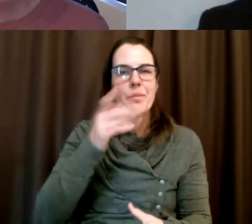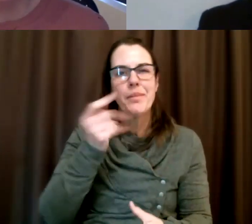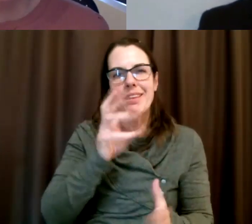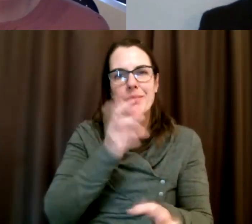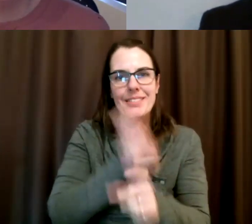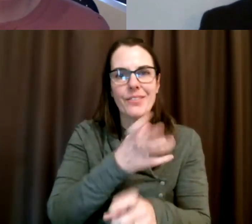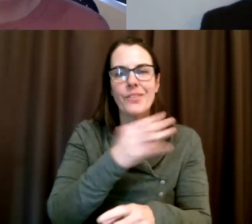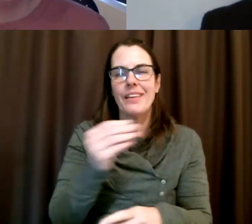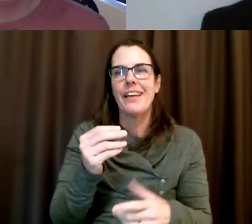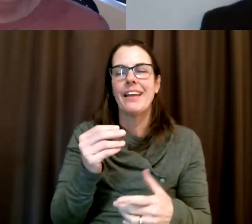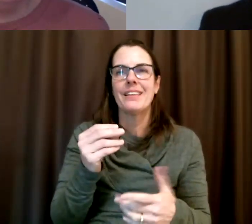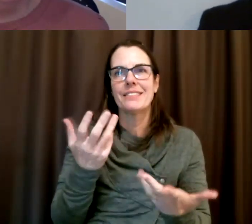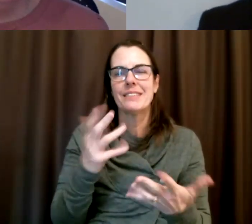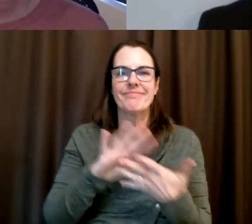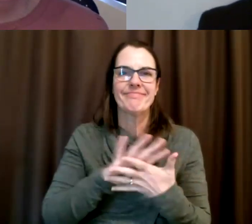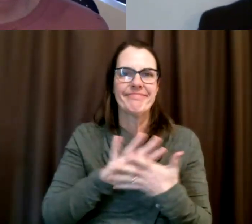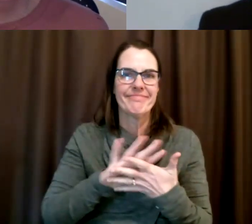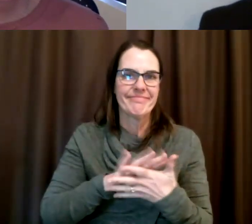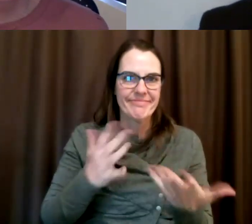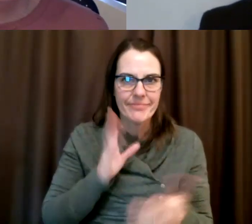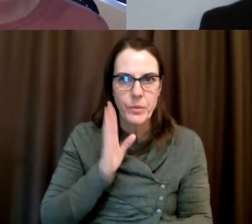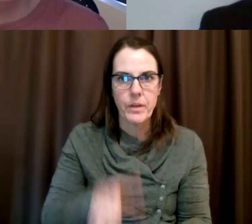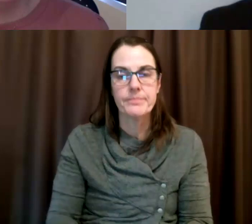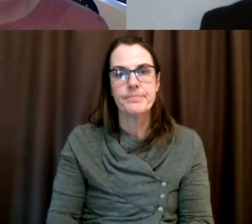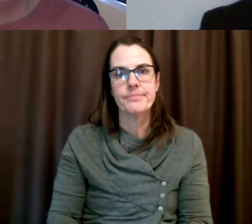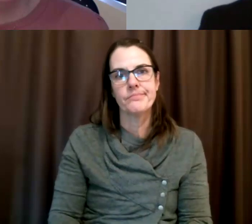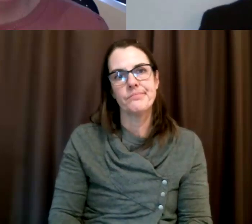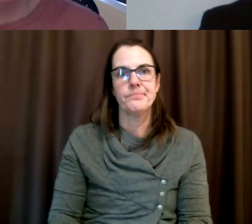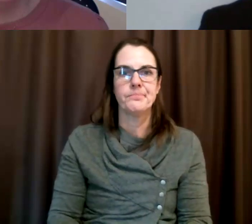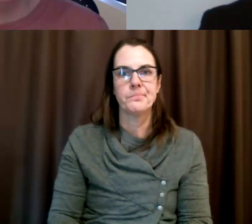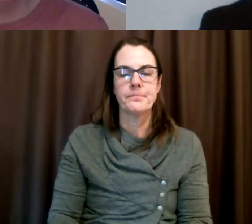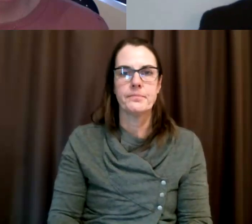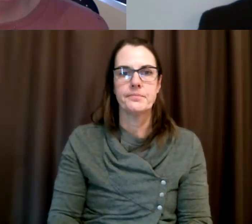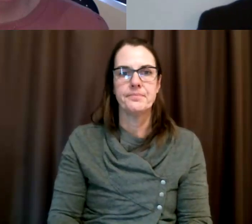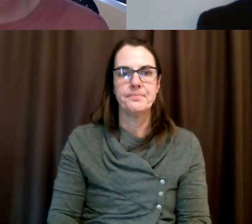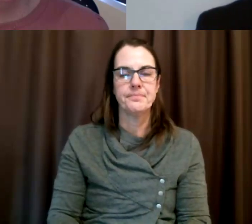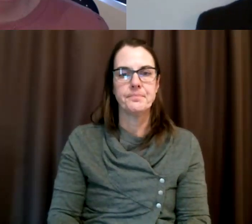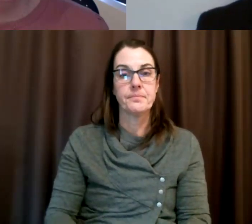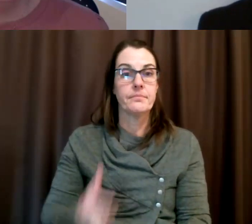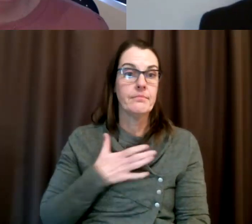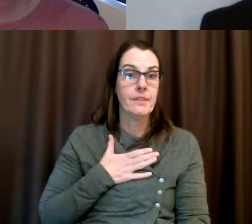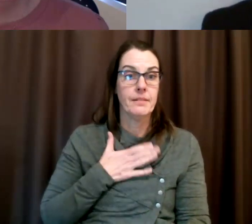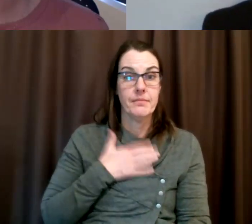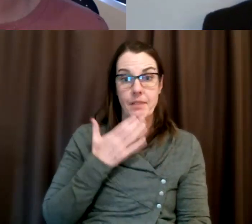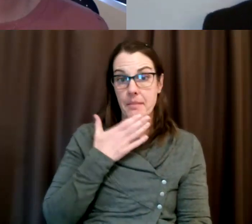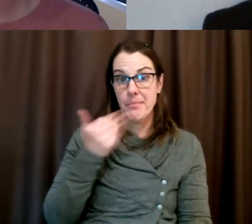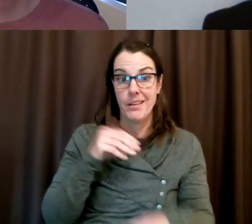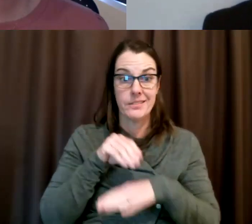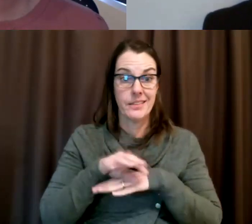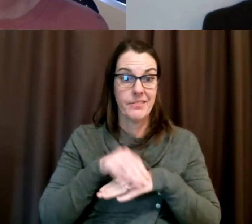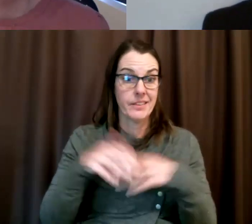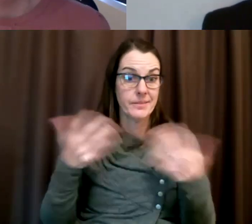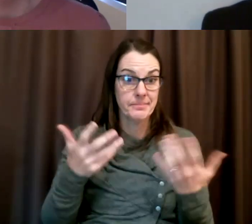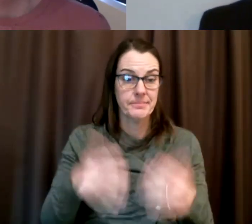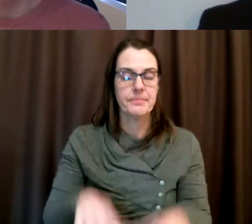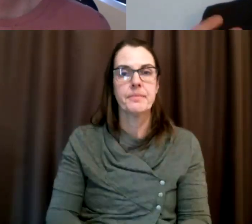and granular. Um, and I guess like my best piece of advice for that would be to make sure